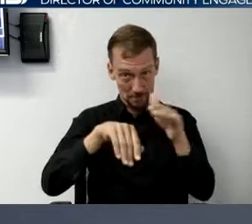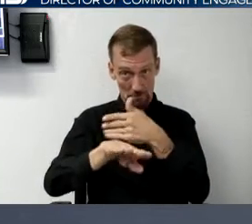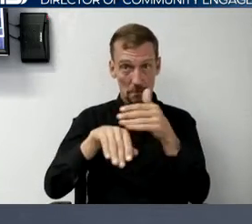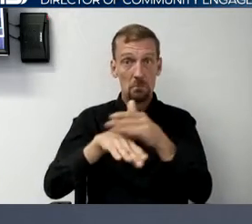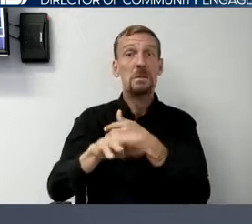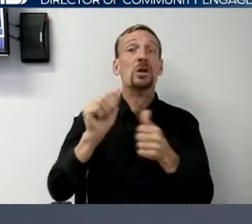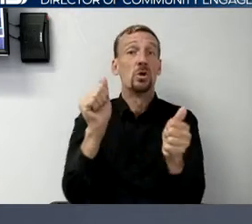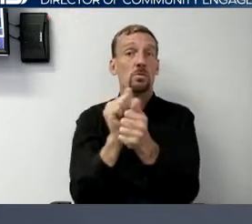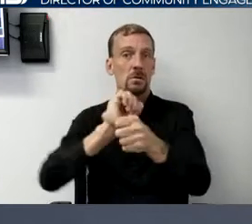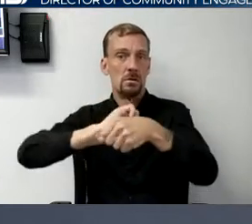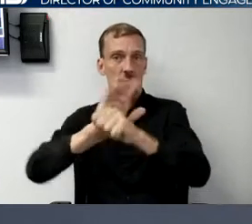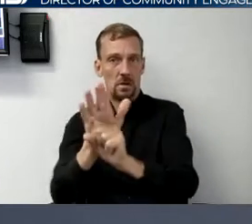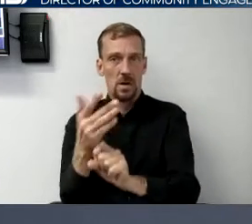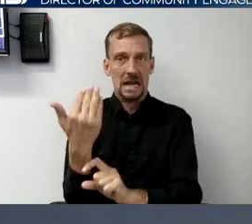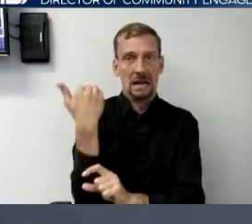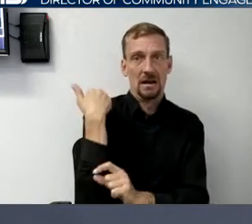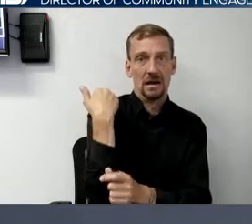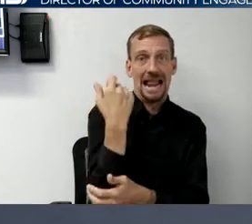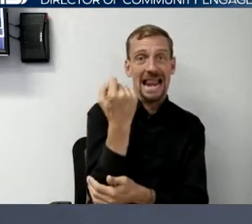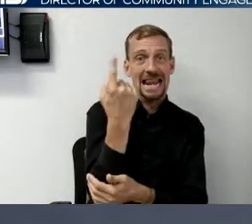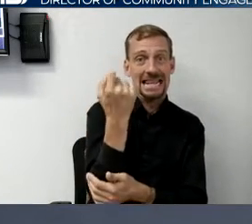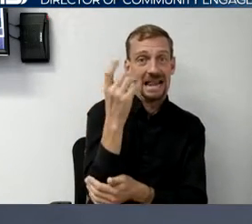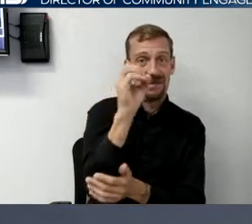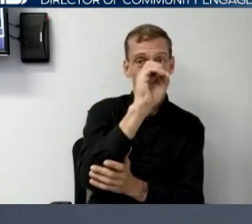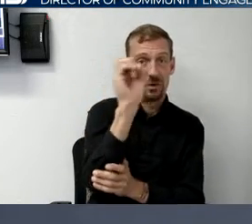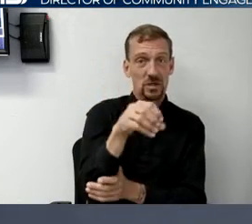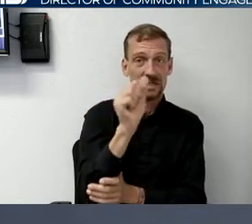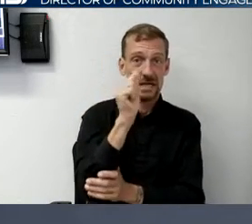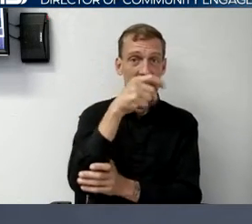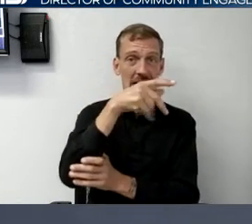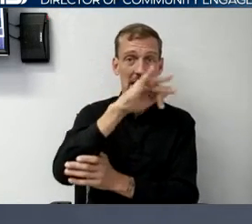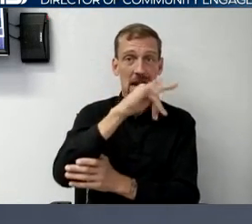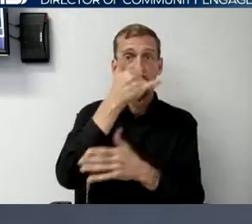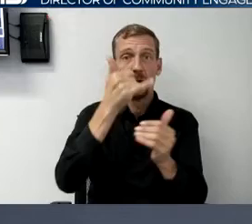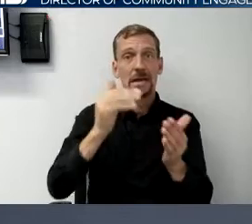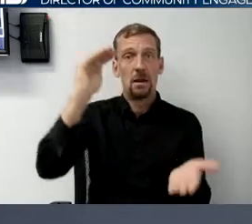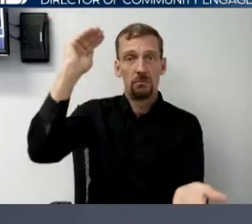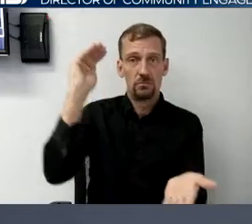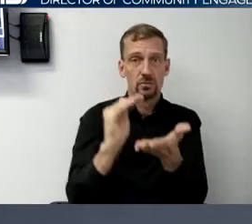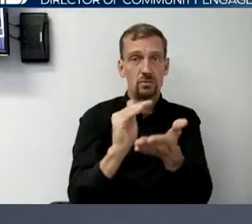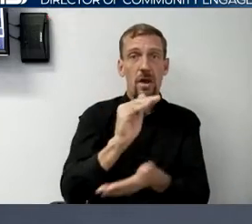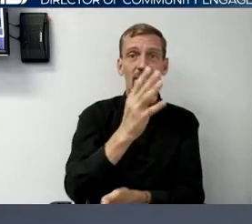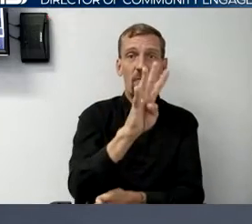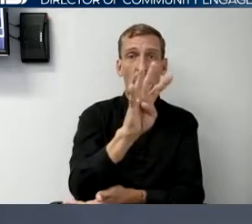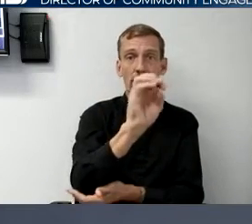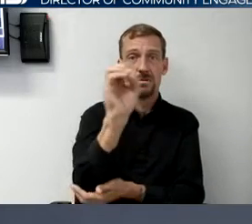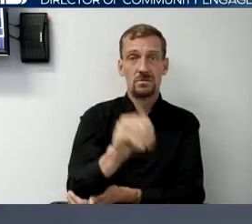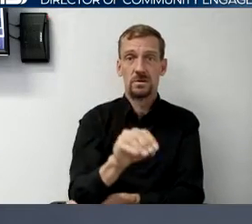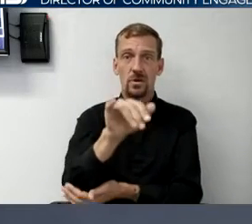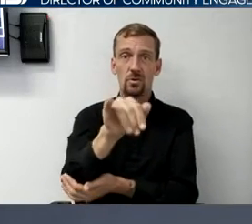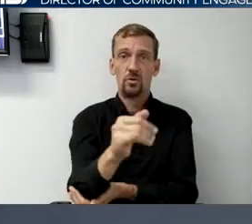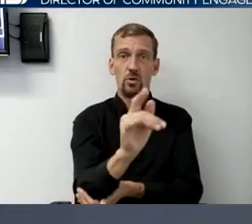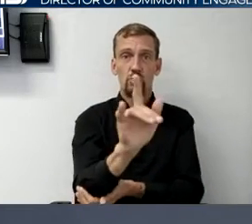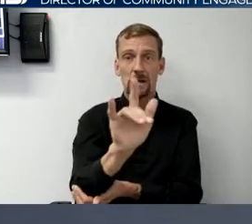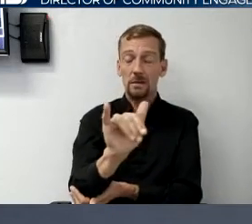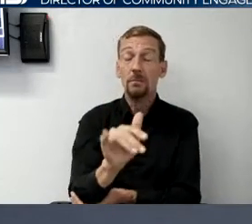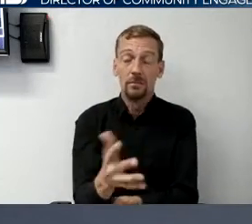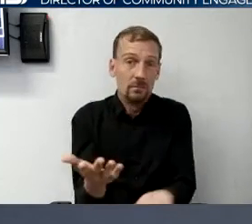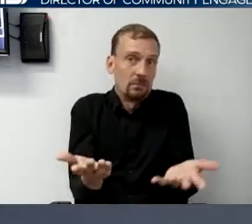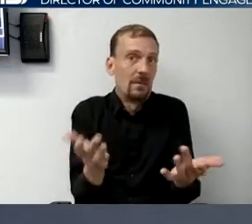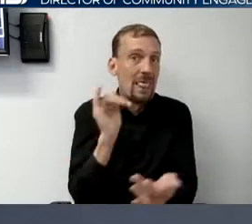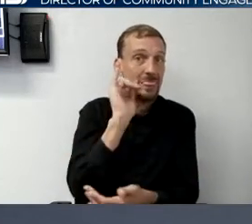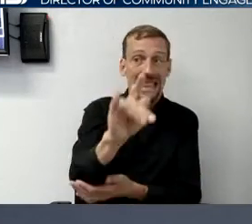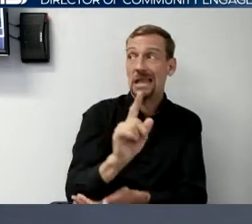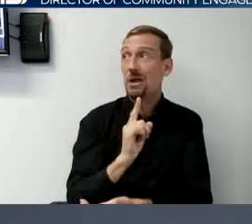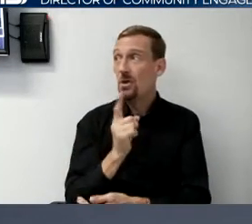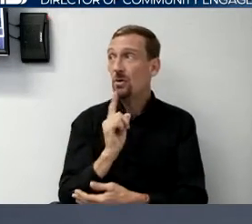also, we were back at 11% in April and down to 4% in July. So that's just kind